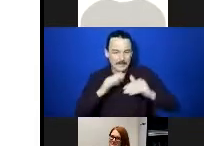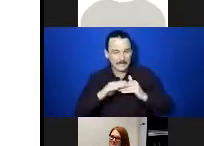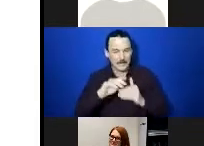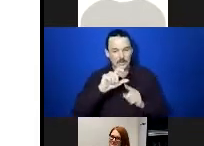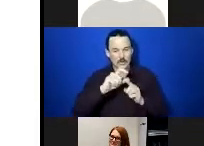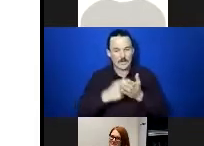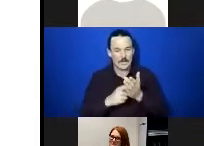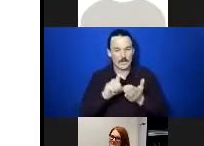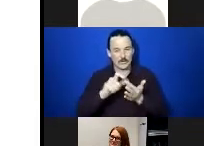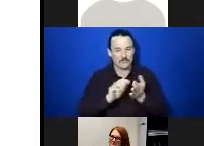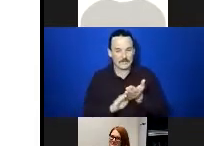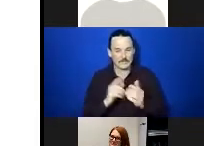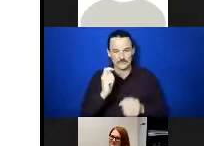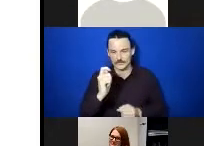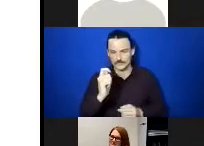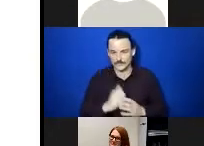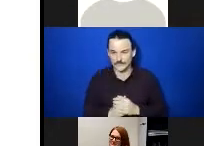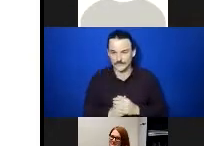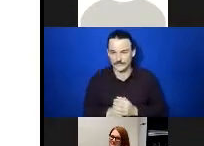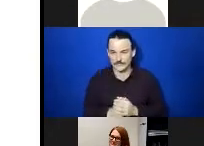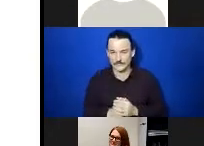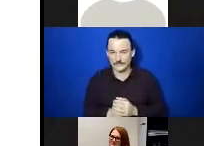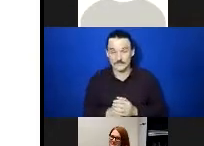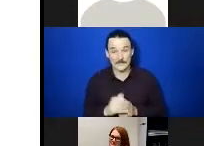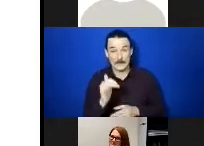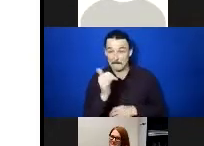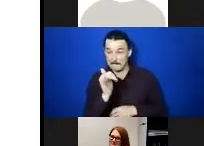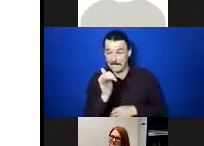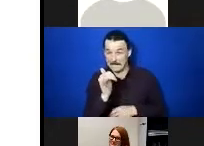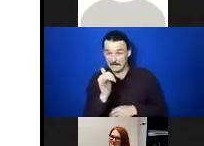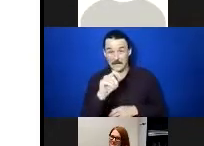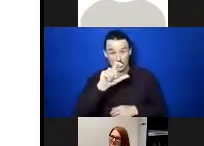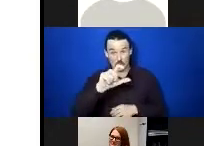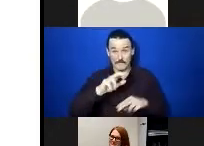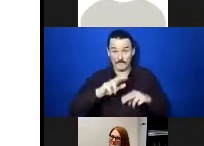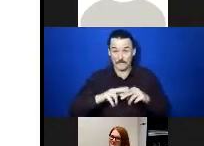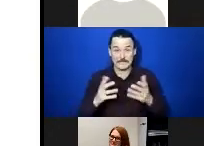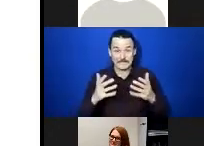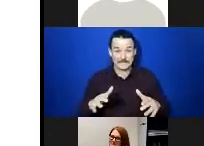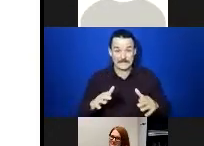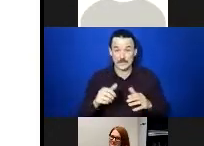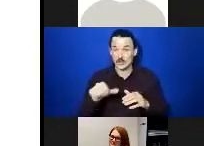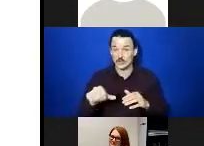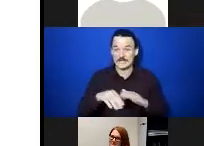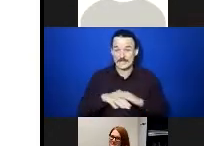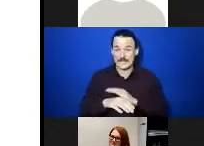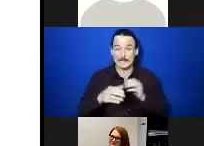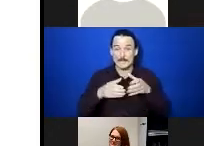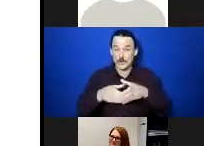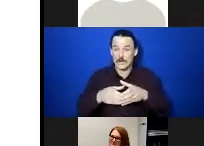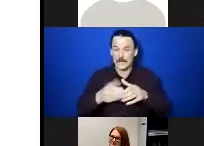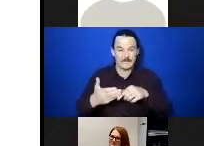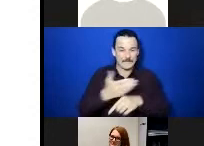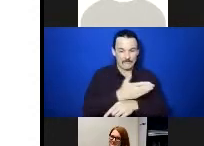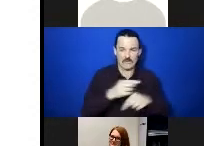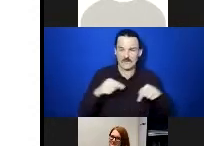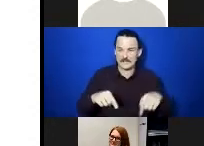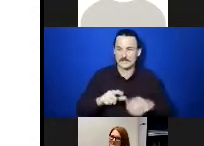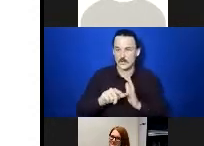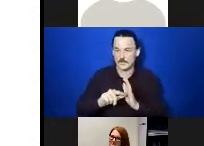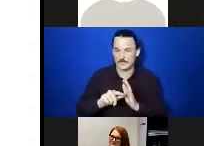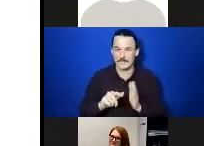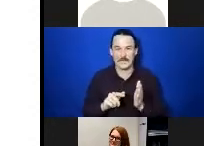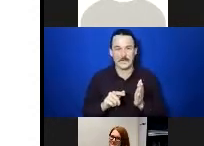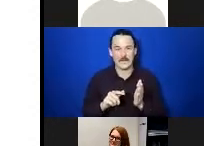still very much a possibility that chloroform was used in murders prior to this time. And as more is